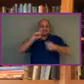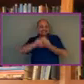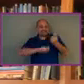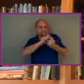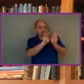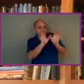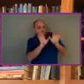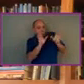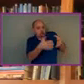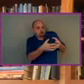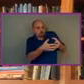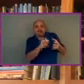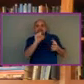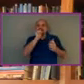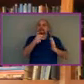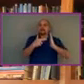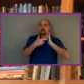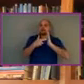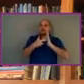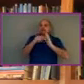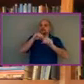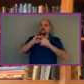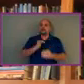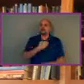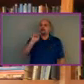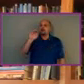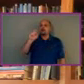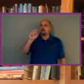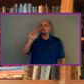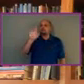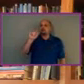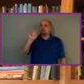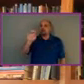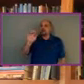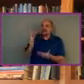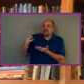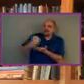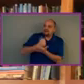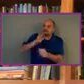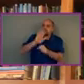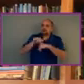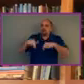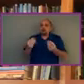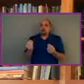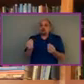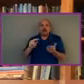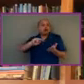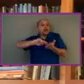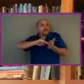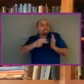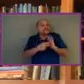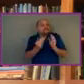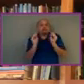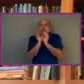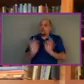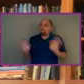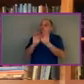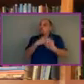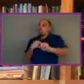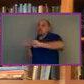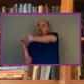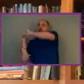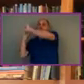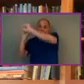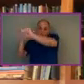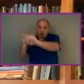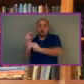that's not represented in our meteorite collection on the ground, making it even more important to go visit these